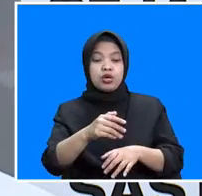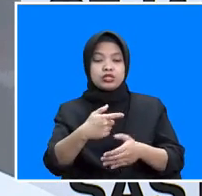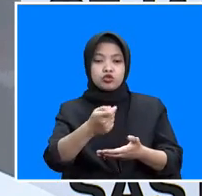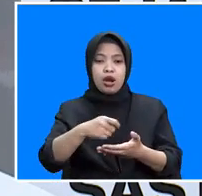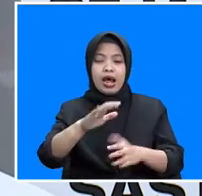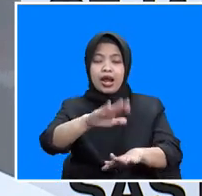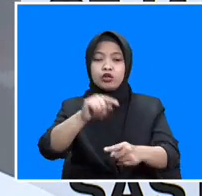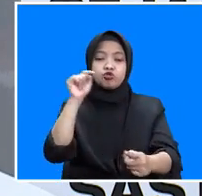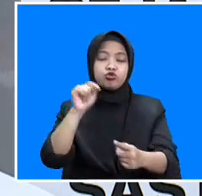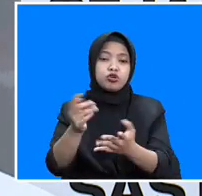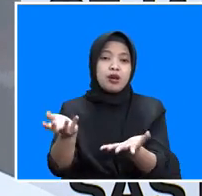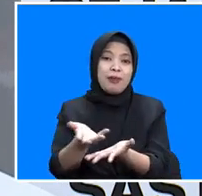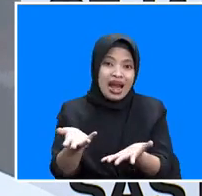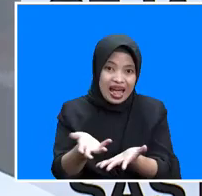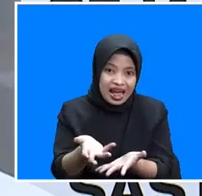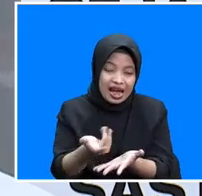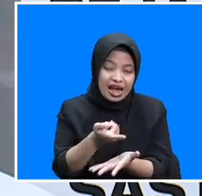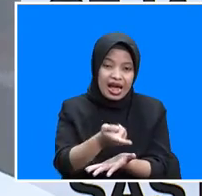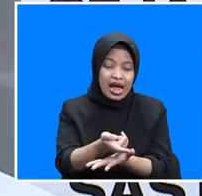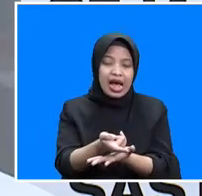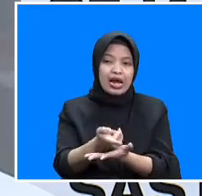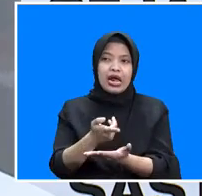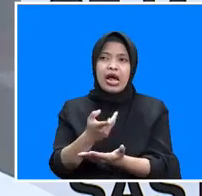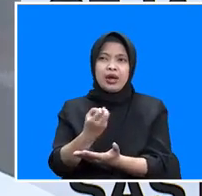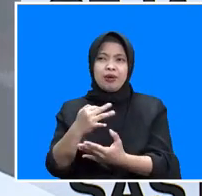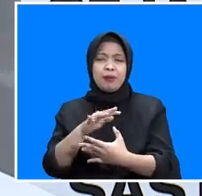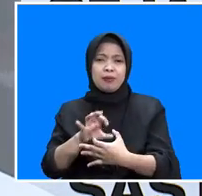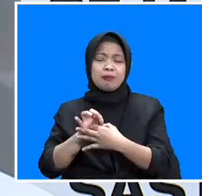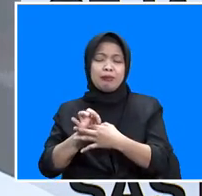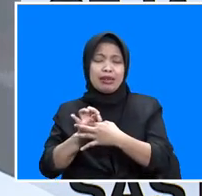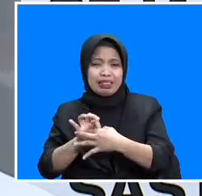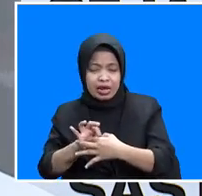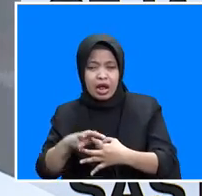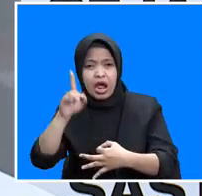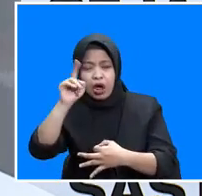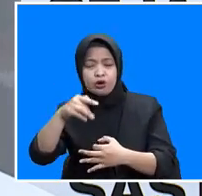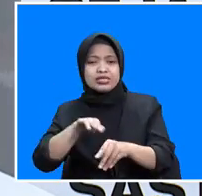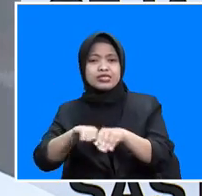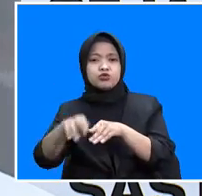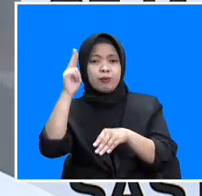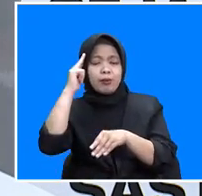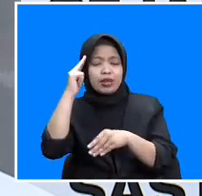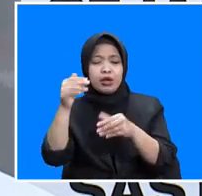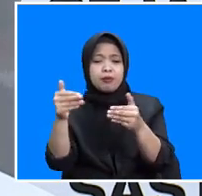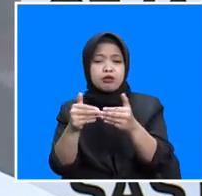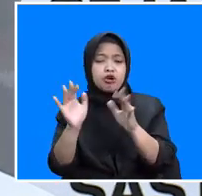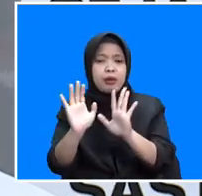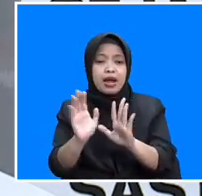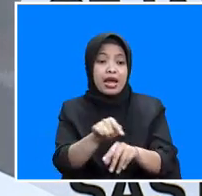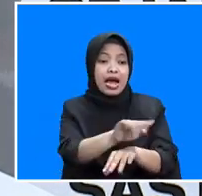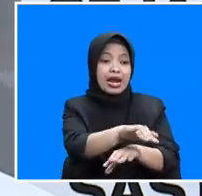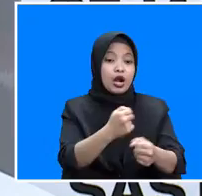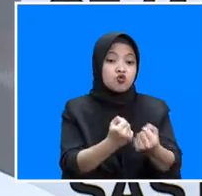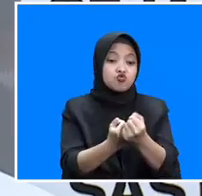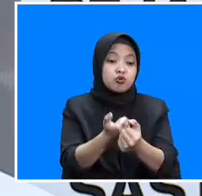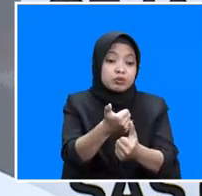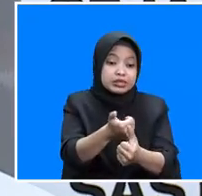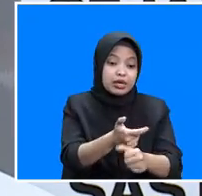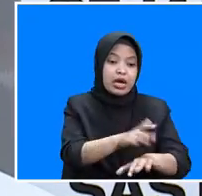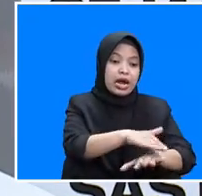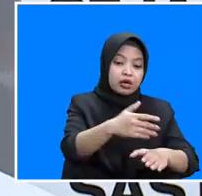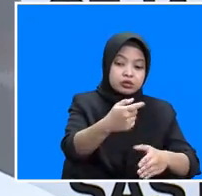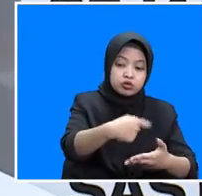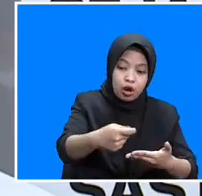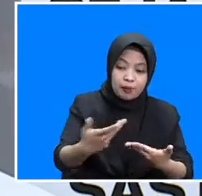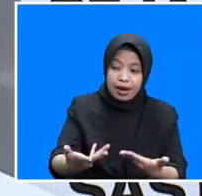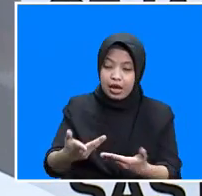work with government partners to address their needs so that they can return to learning in some form, whether that's back to formal school or